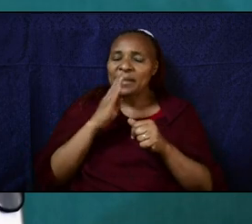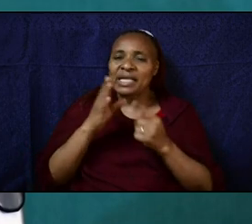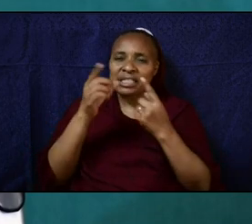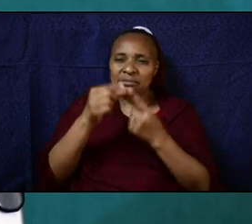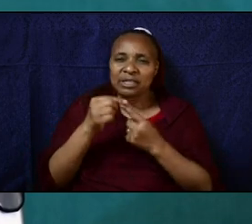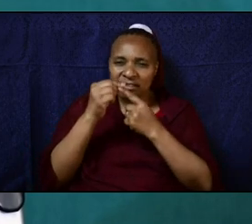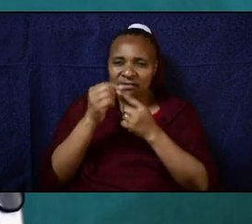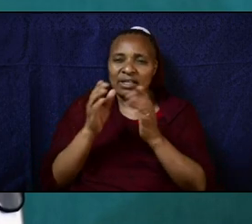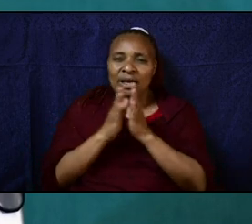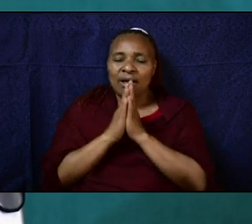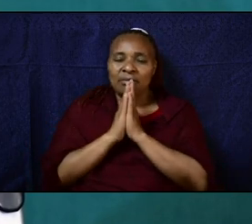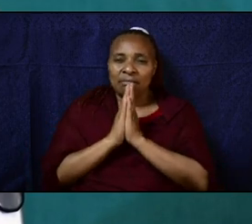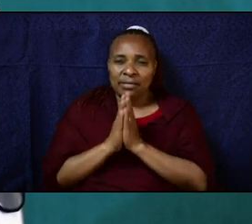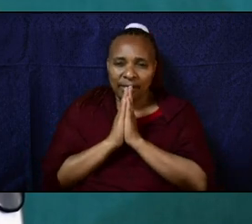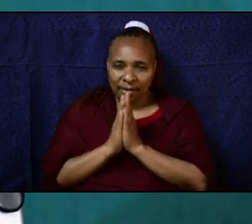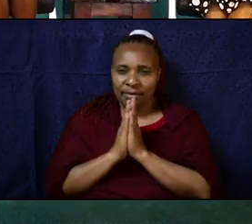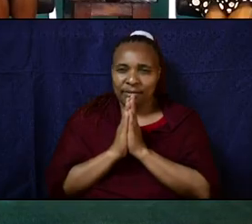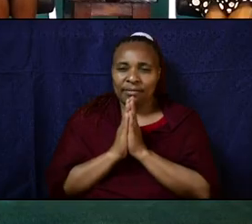and pray.